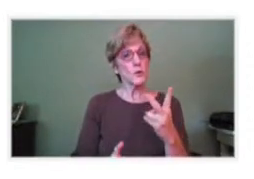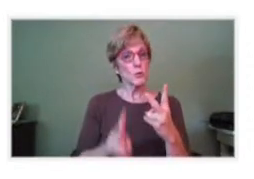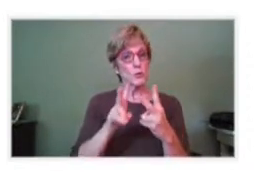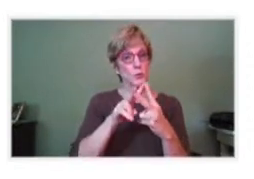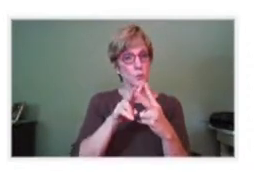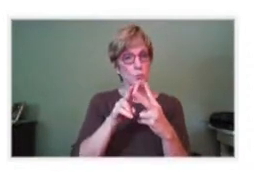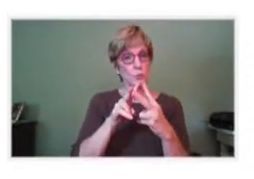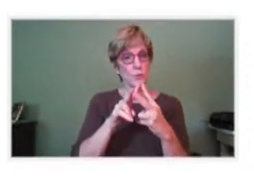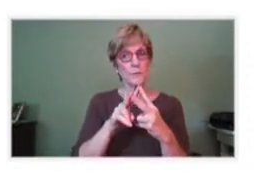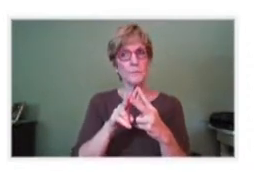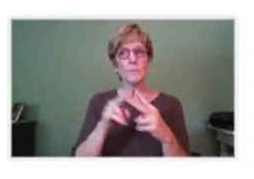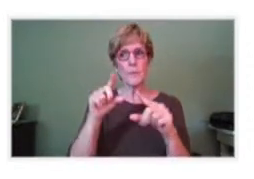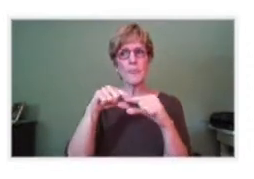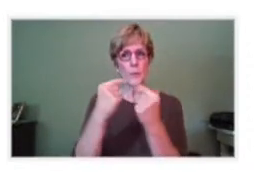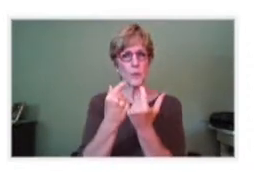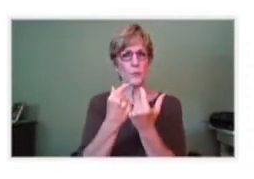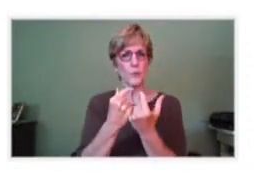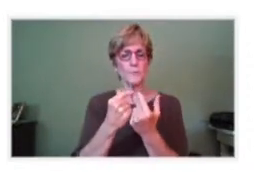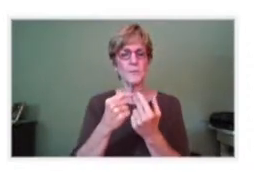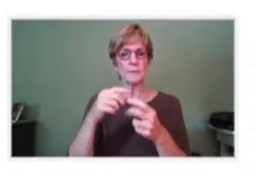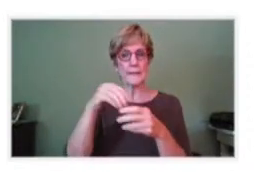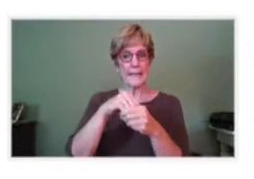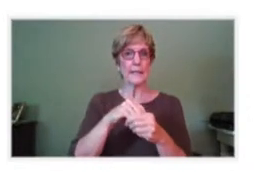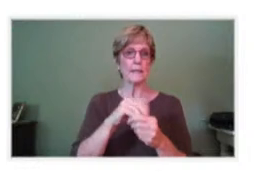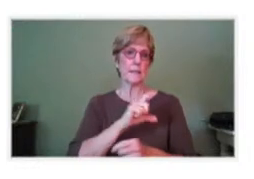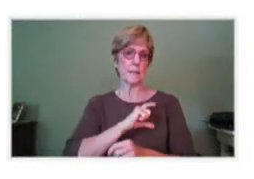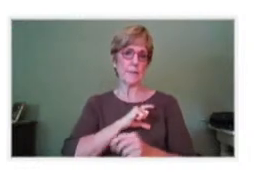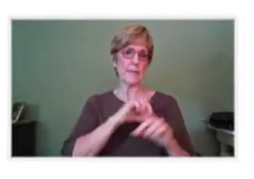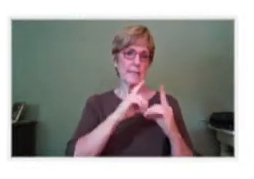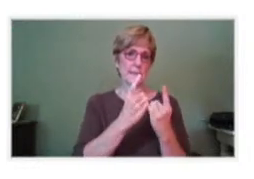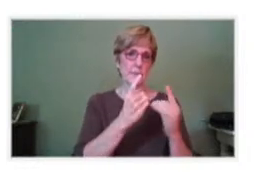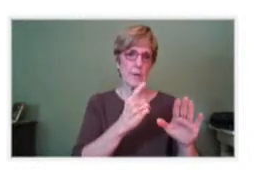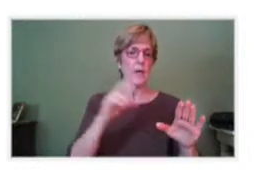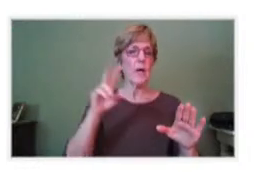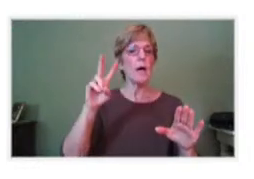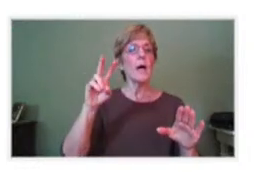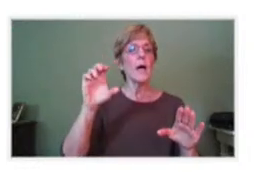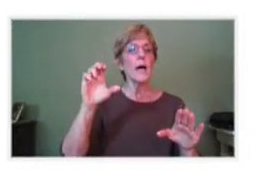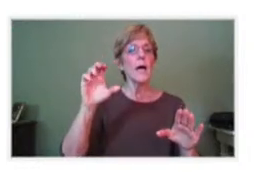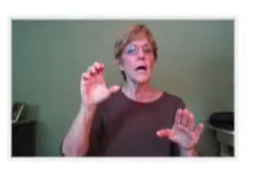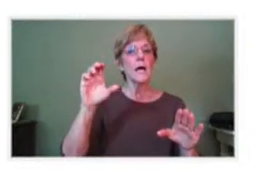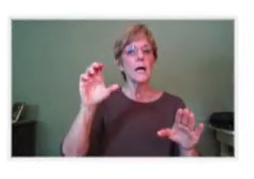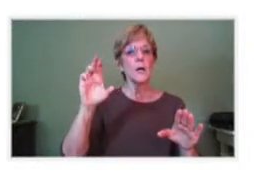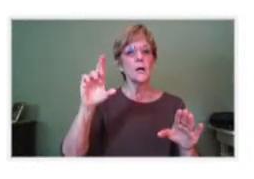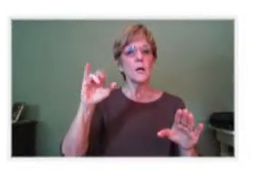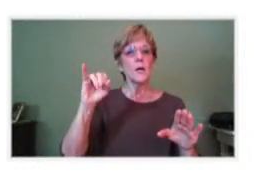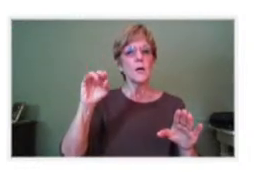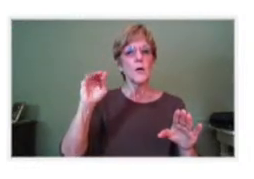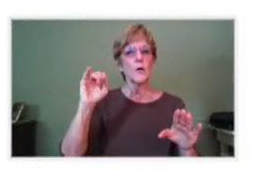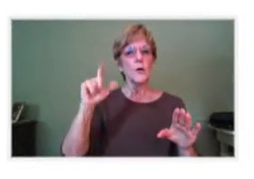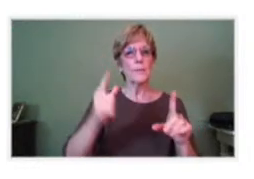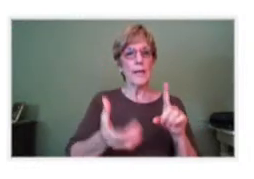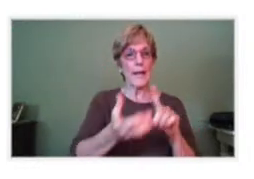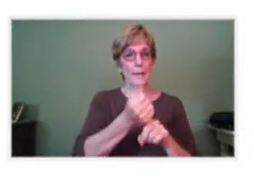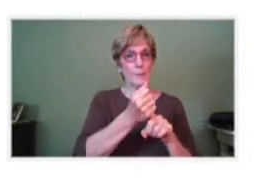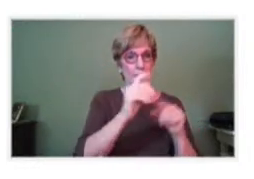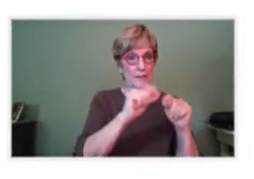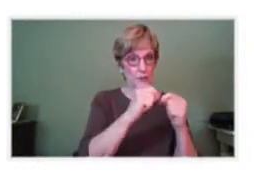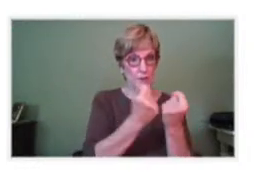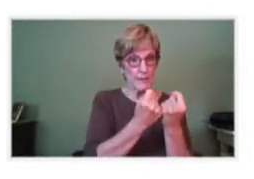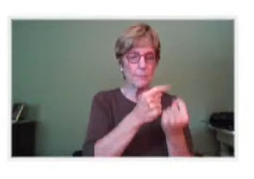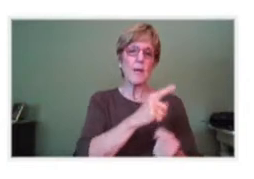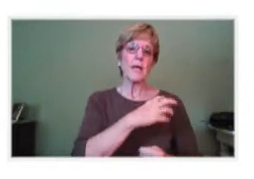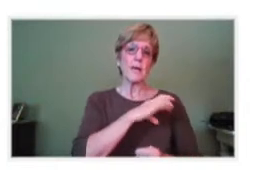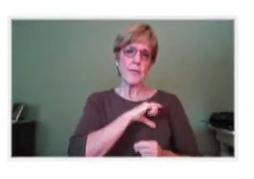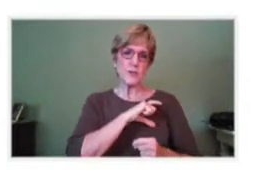with groups that we have within our agency divisions, our violent criminal apprehension team. These are the officers that go